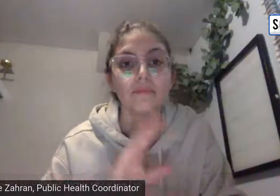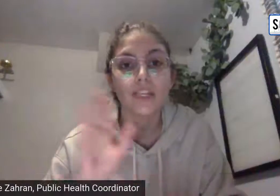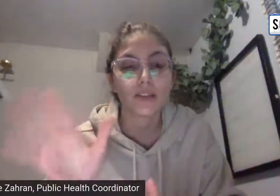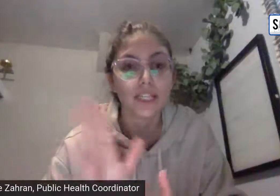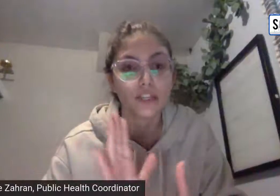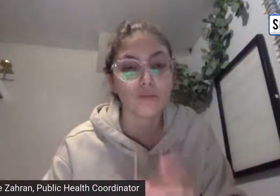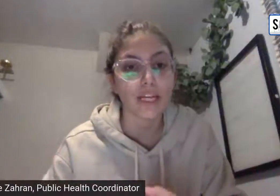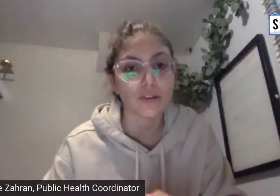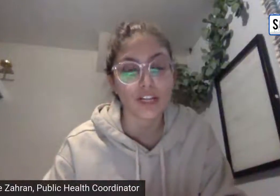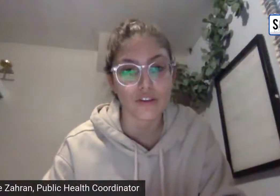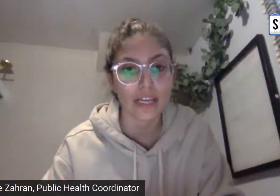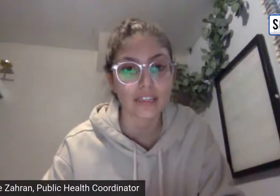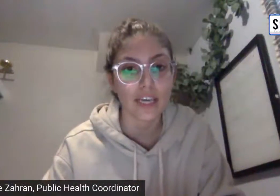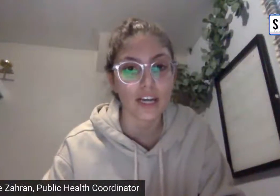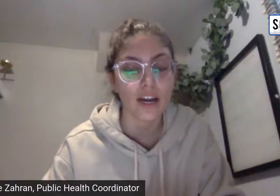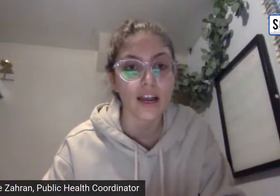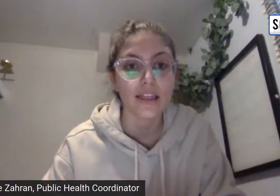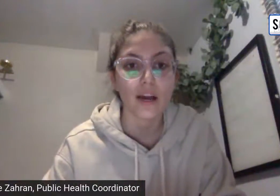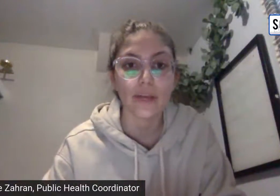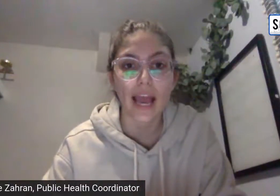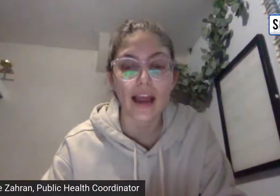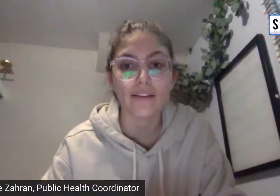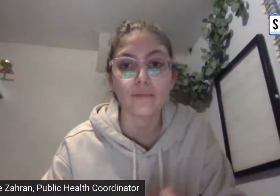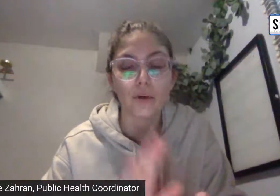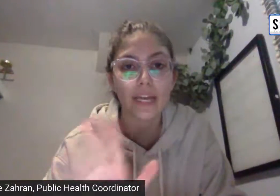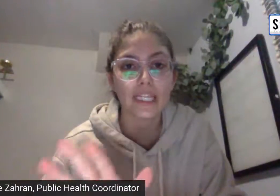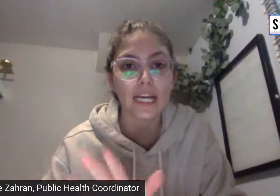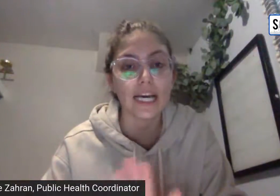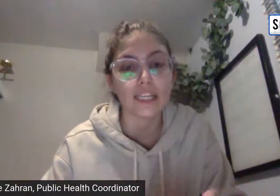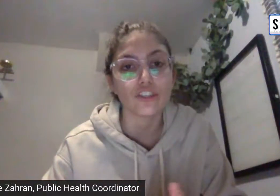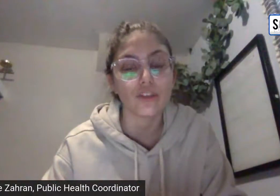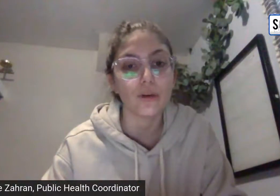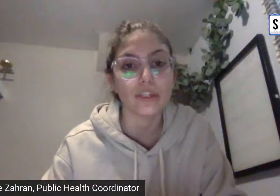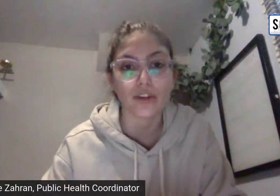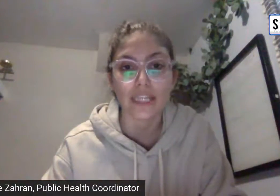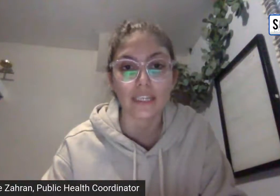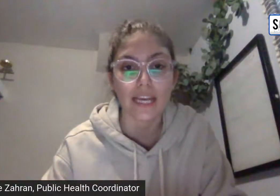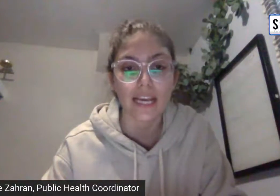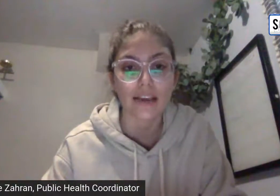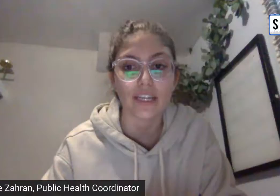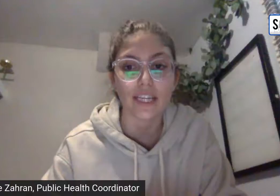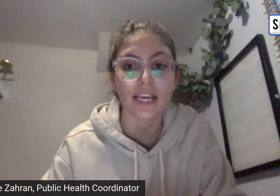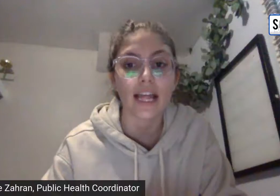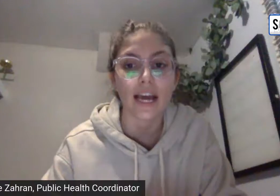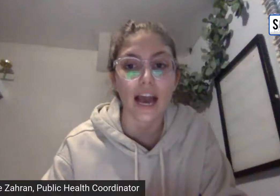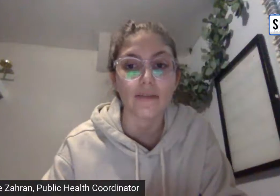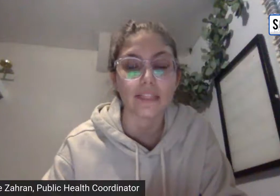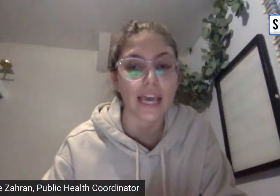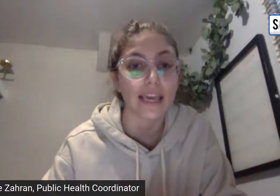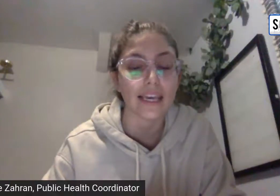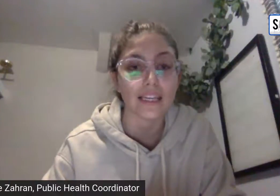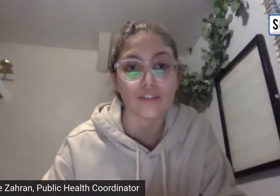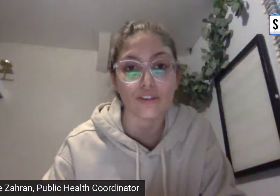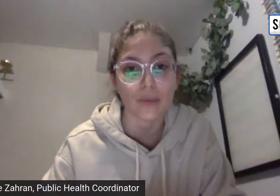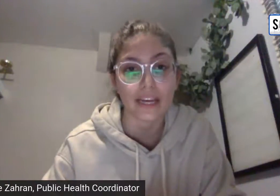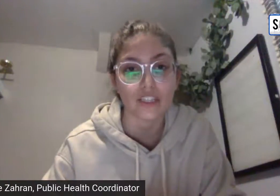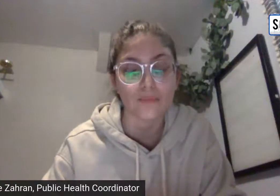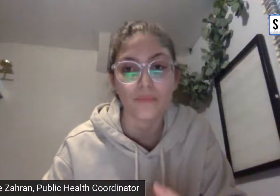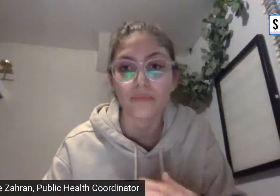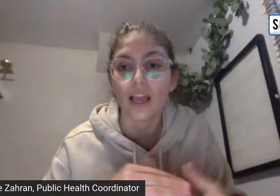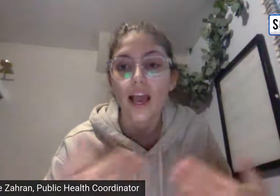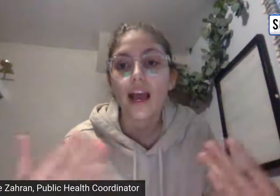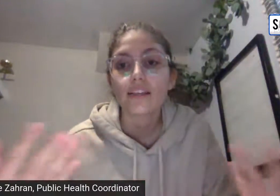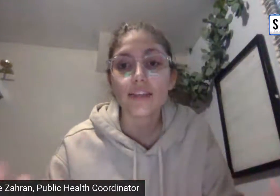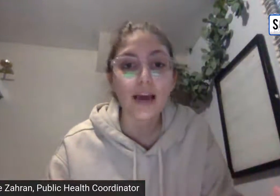779-328-221. It'll take you right to our translator that we have, Miranda, and she will be translating everything that I'm saying into